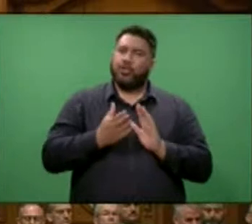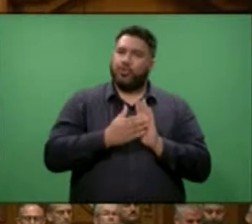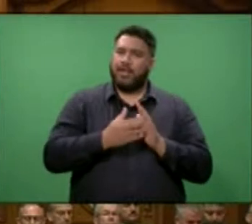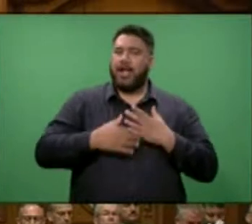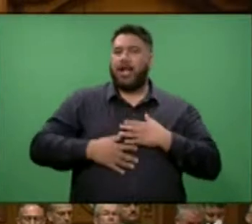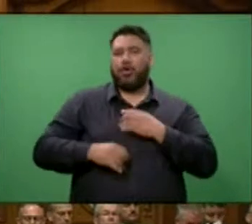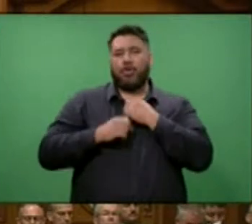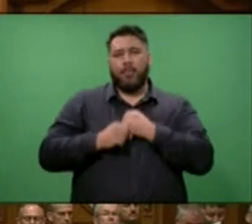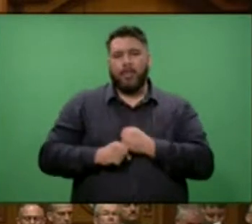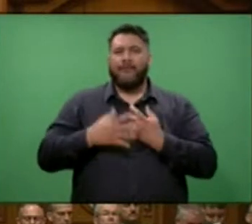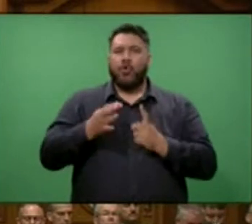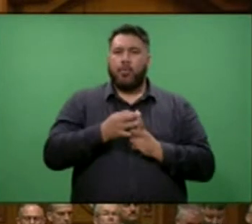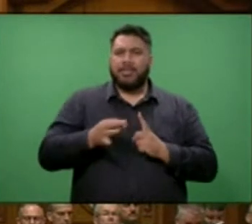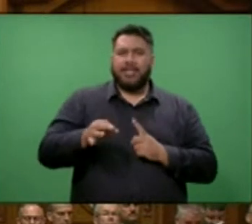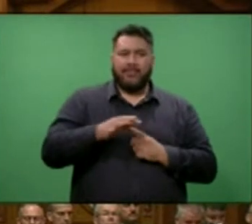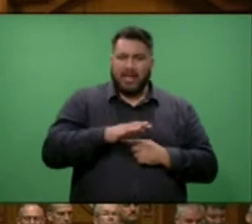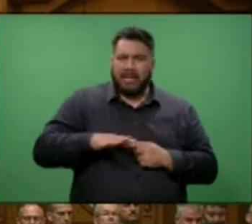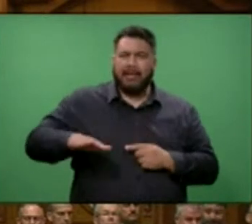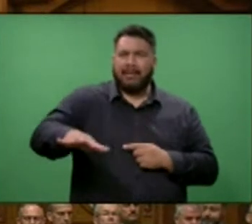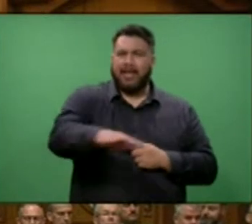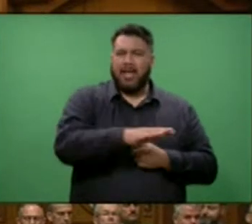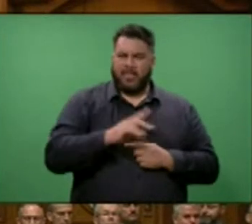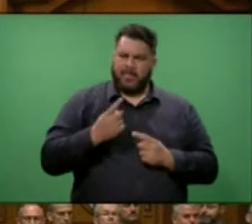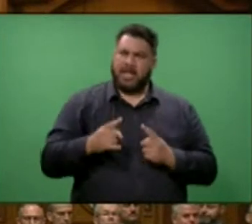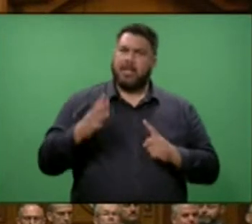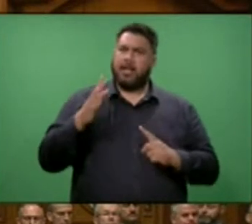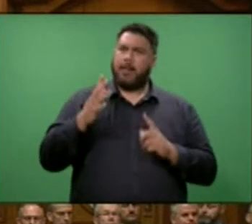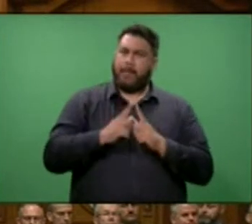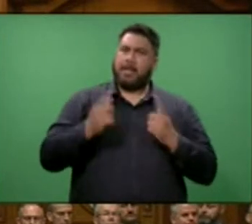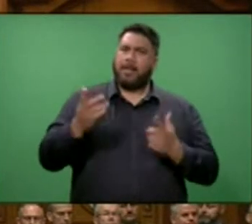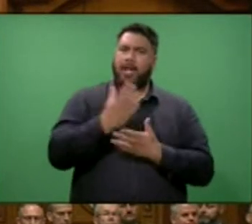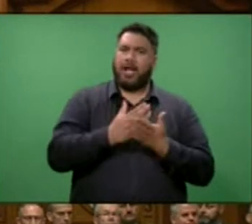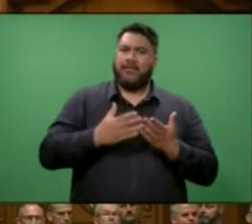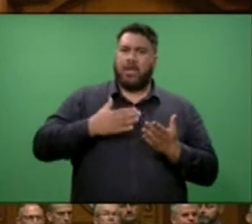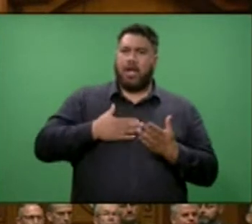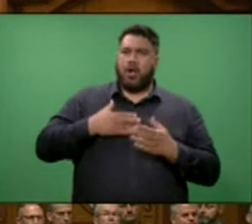obligations to the Pacific are a core part of the vaccine strategy.